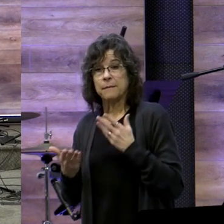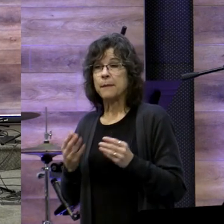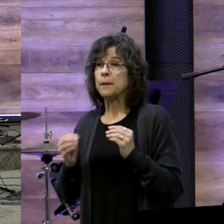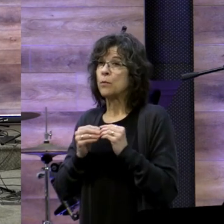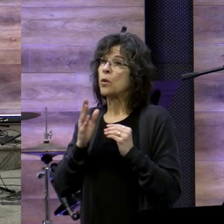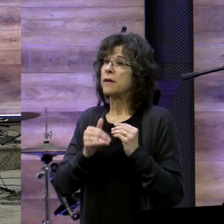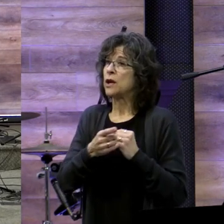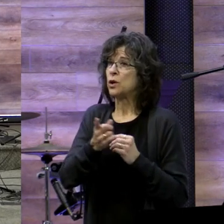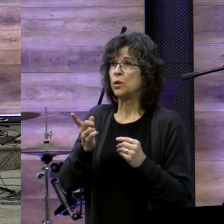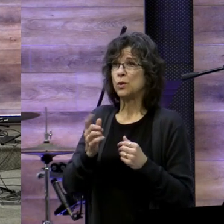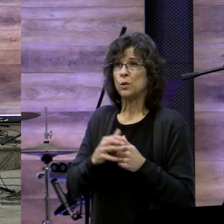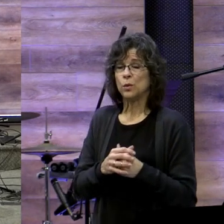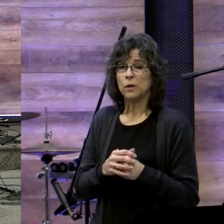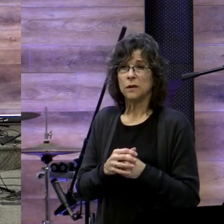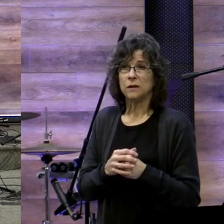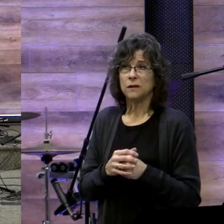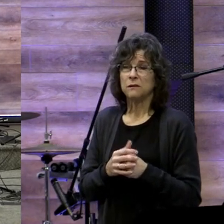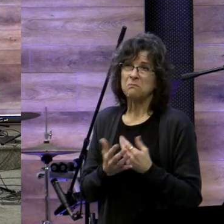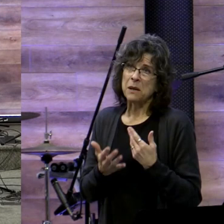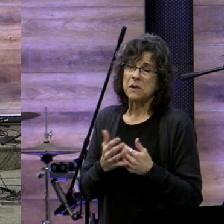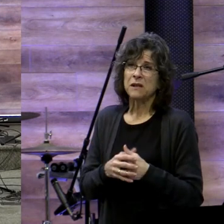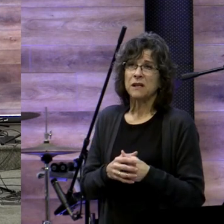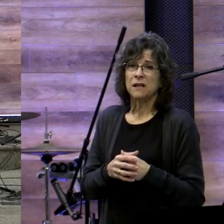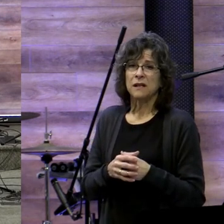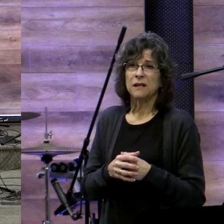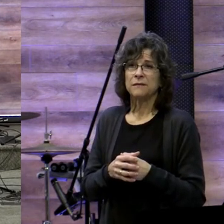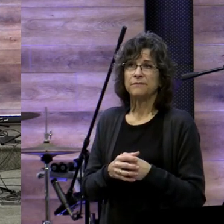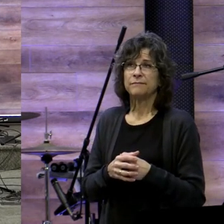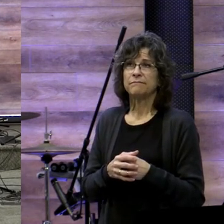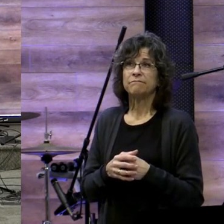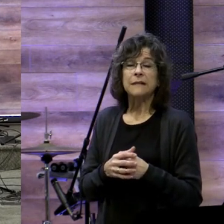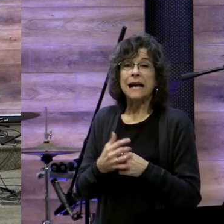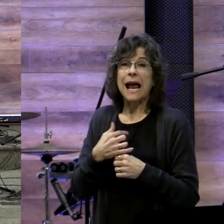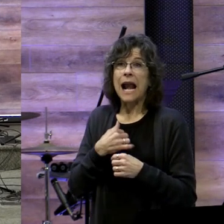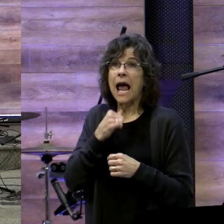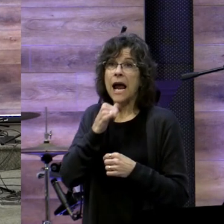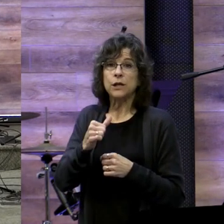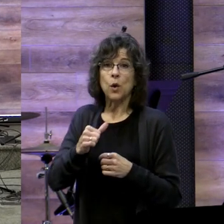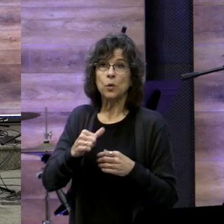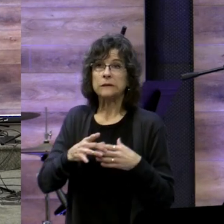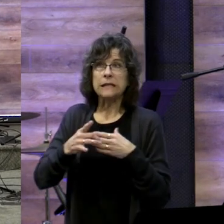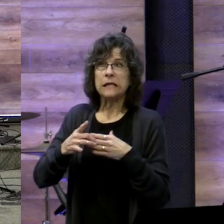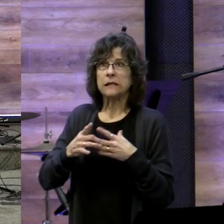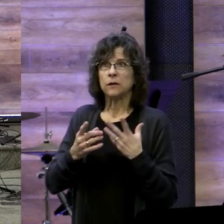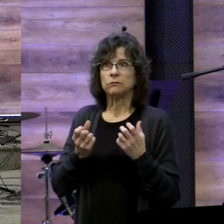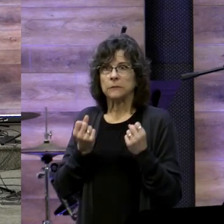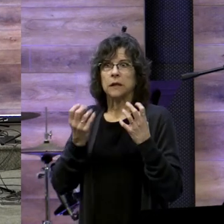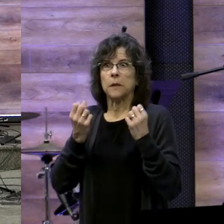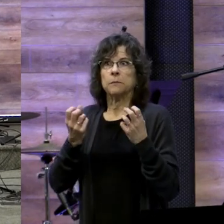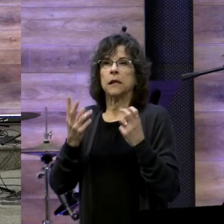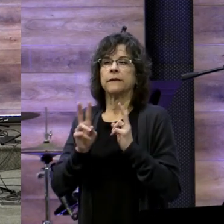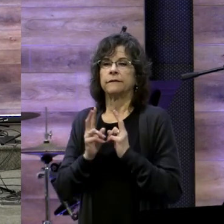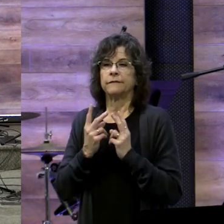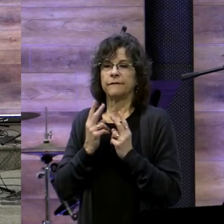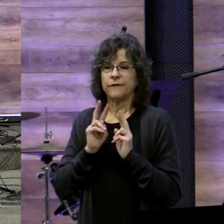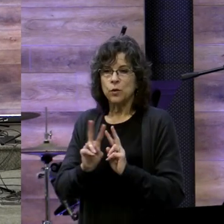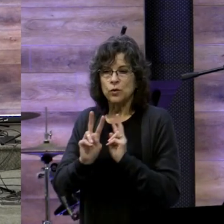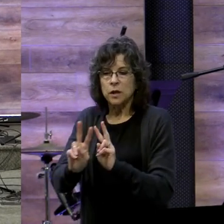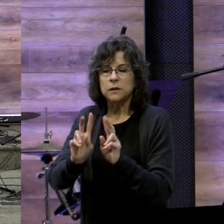average person. It's not that I do a ton of funerals, but every one of them comes at an emotional